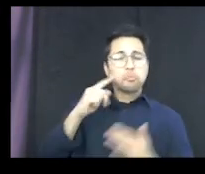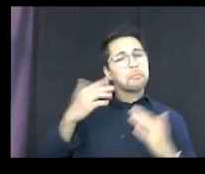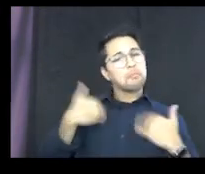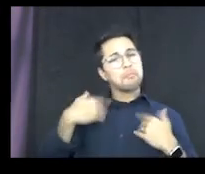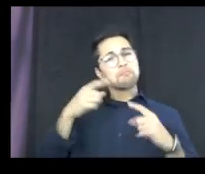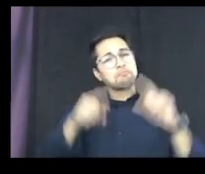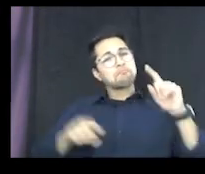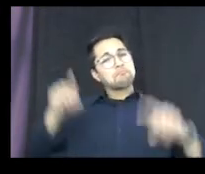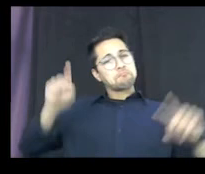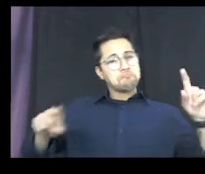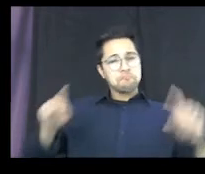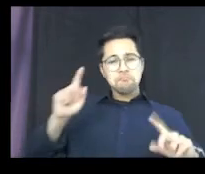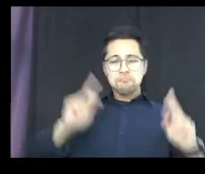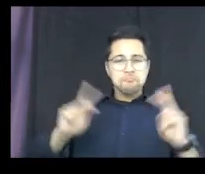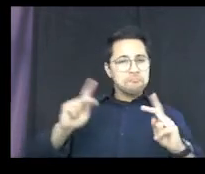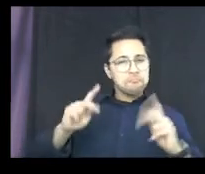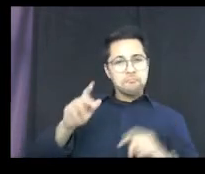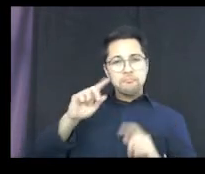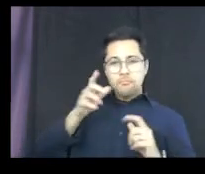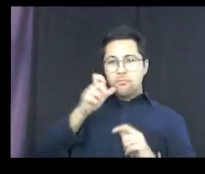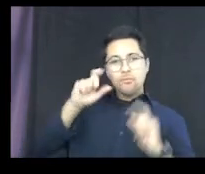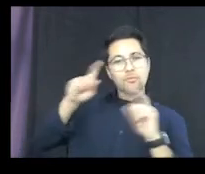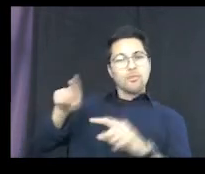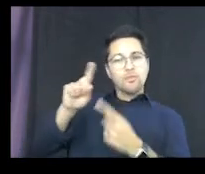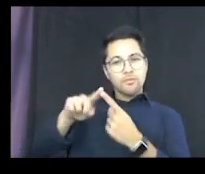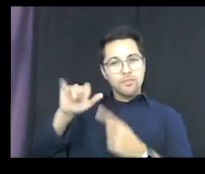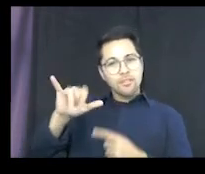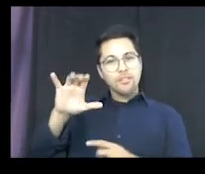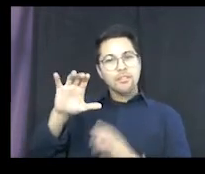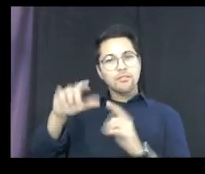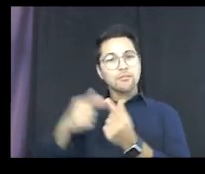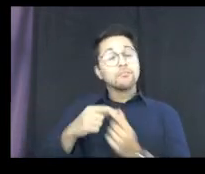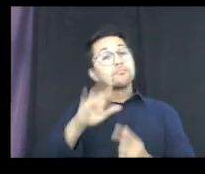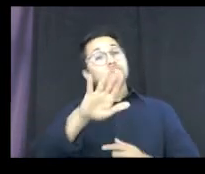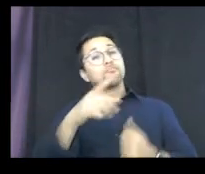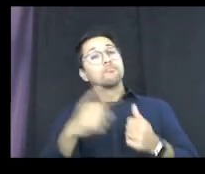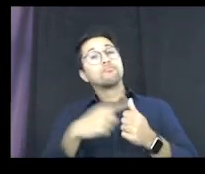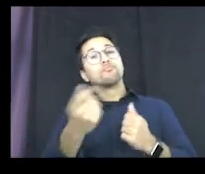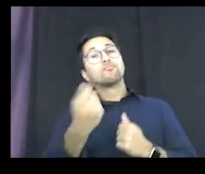range of some of us that go to this group. What's the first question?